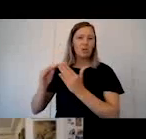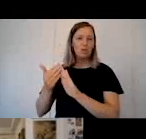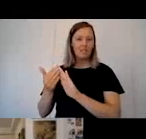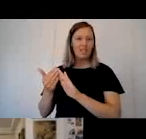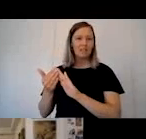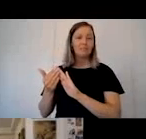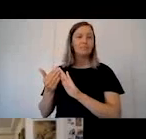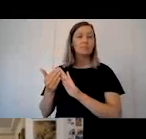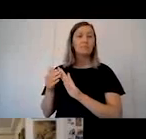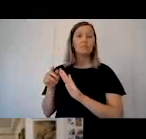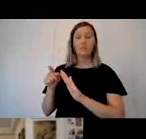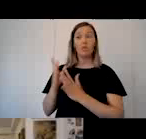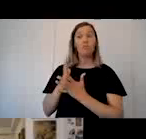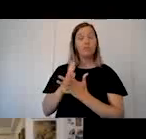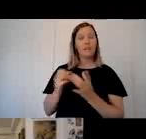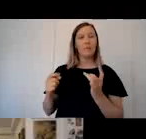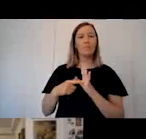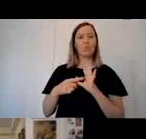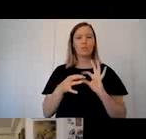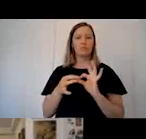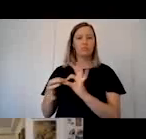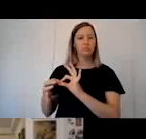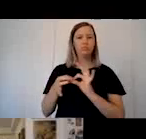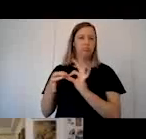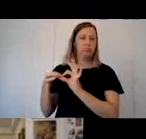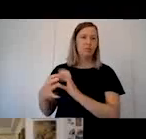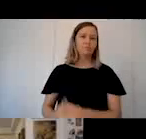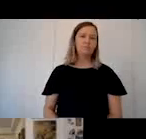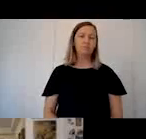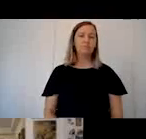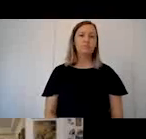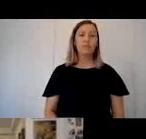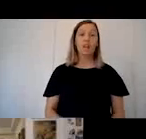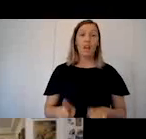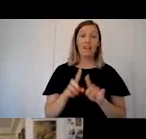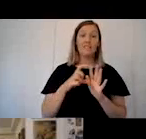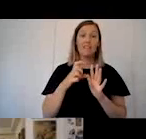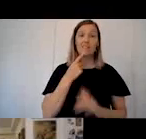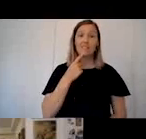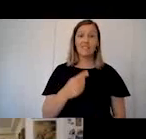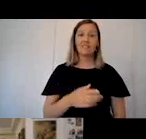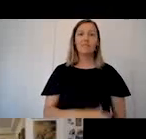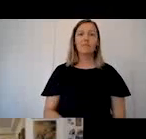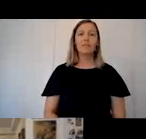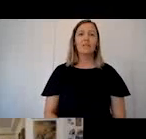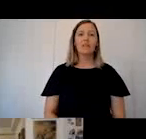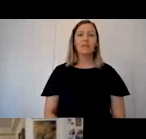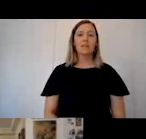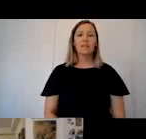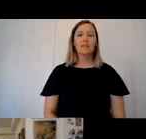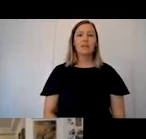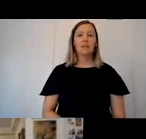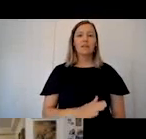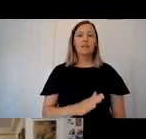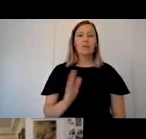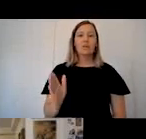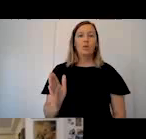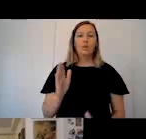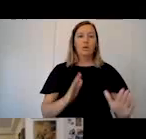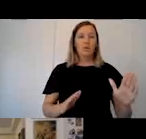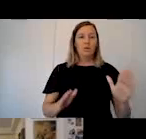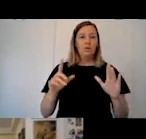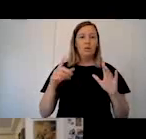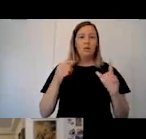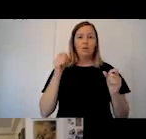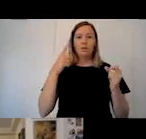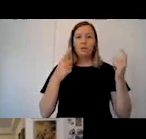been very, very important, exactly as David was saying. Thank you. It's David, can I Catherine? jump in? Just